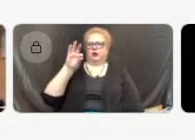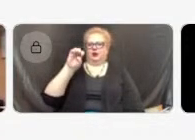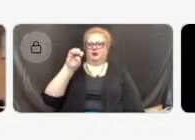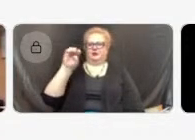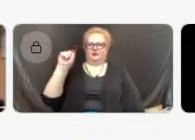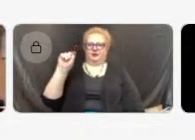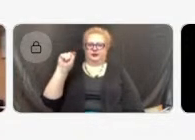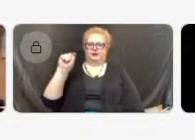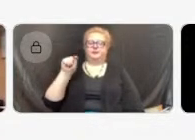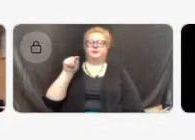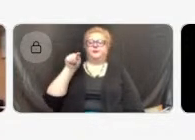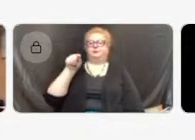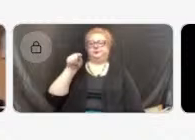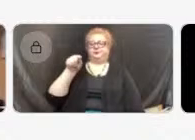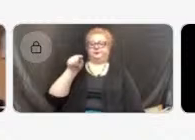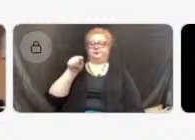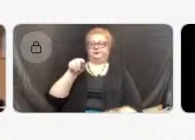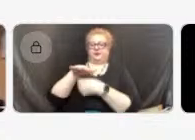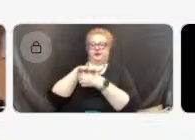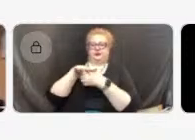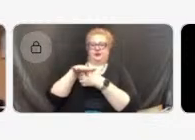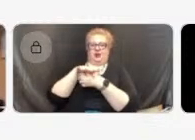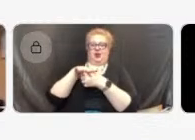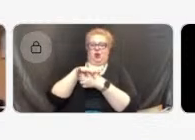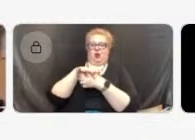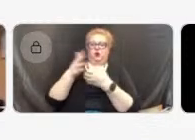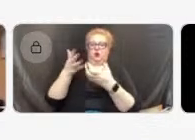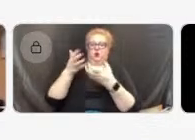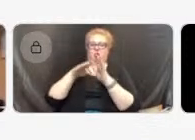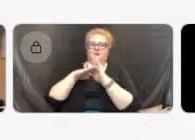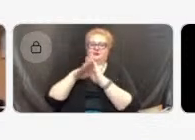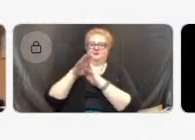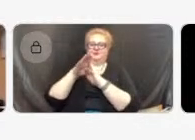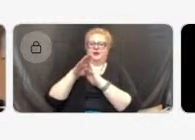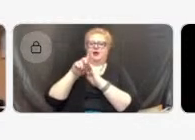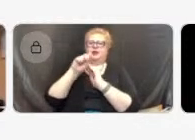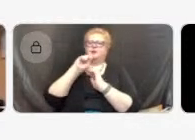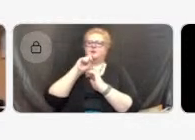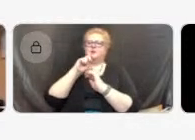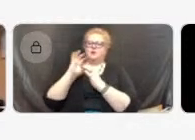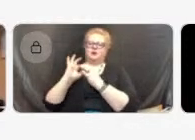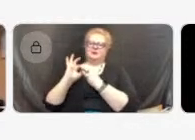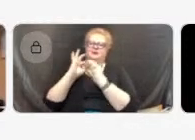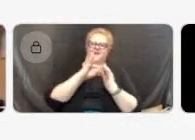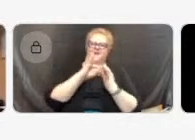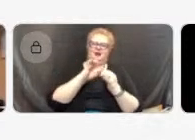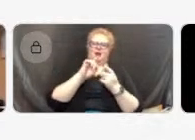This development is a little bit tied to the planned development that was